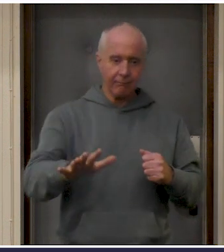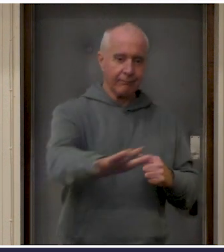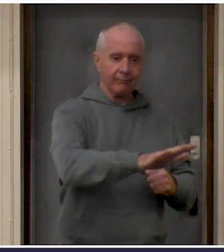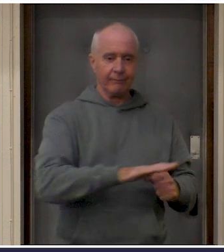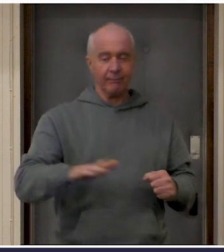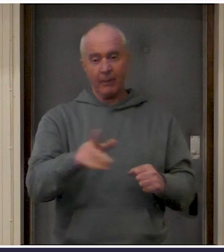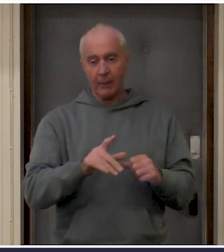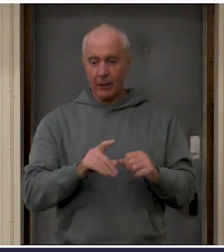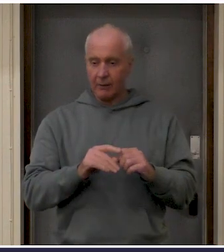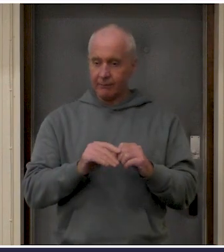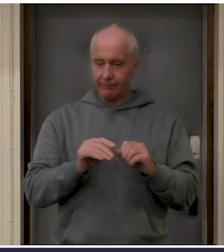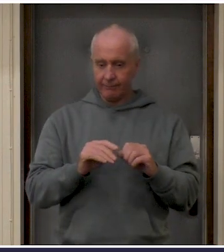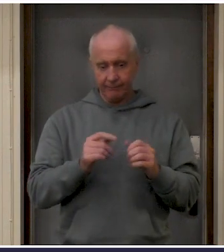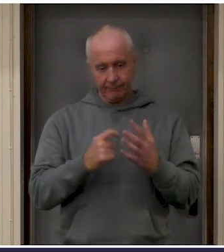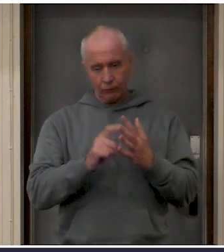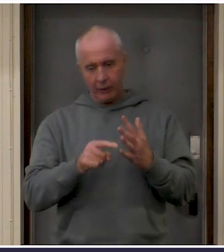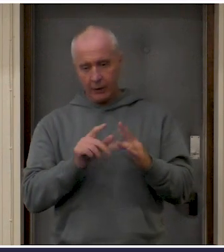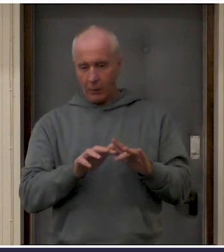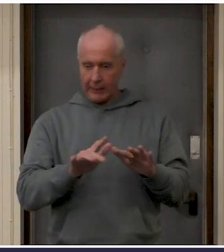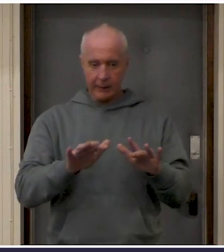But yeah, that's the sort of stuff that happened in the 70s.